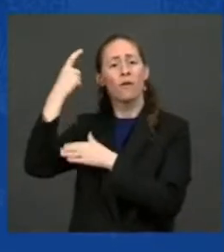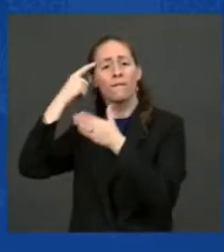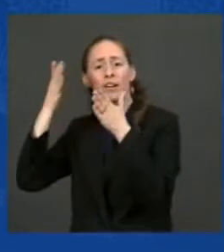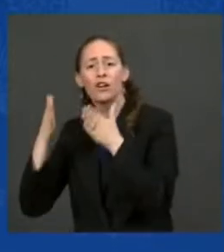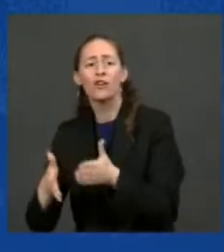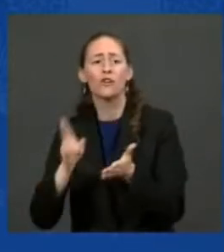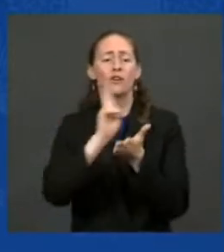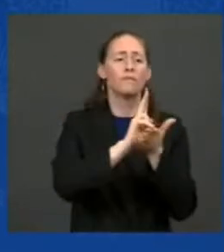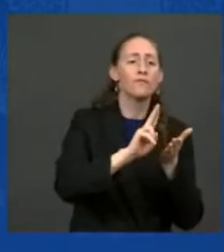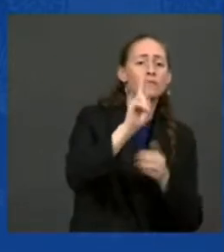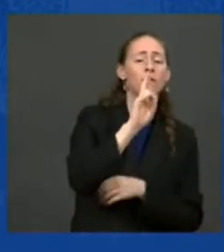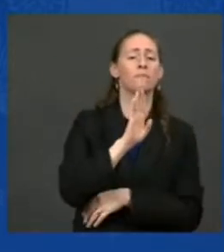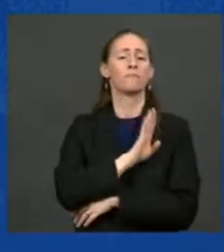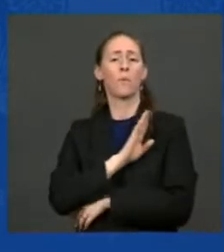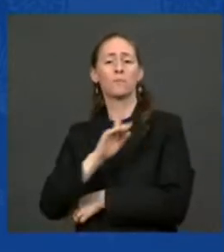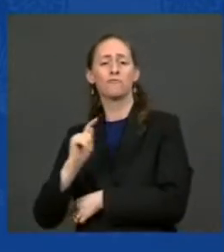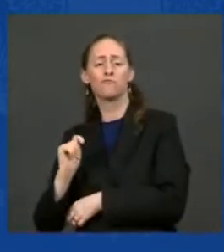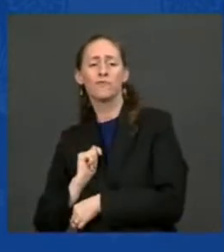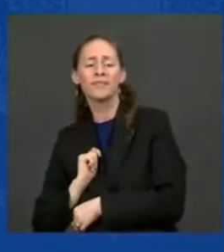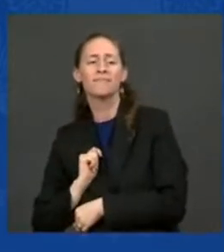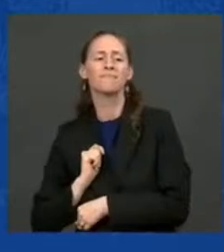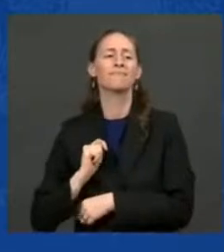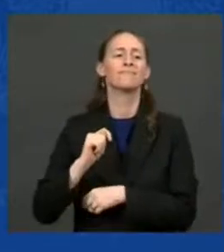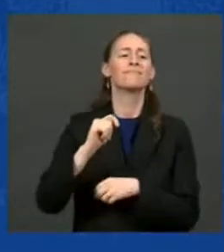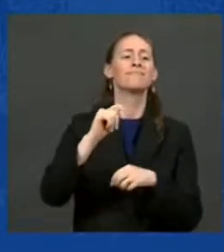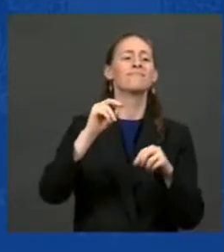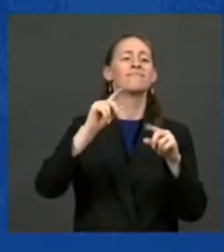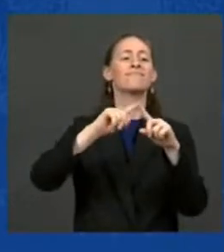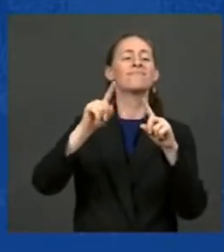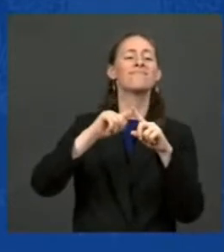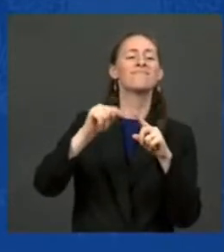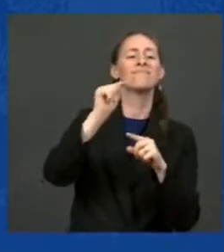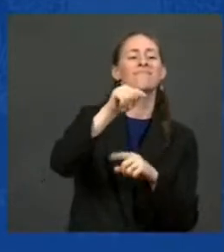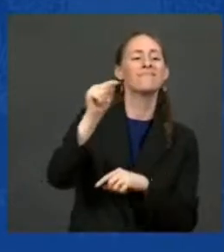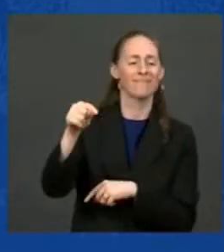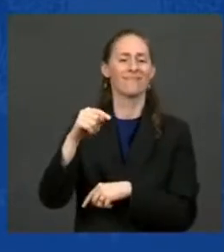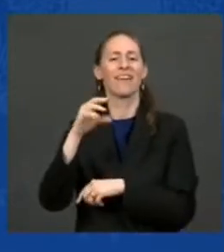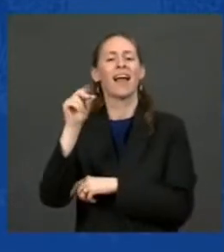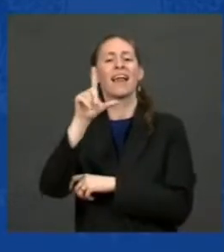I want Lee Reynolds, who's done a tremendous job for over a year pulling this all together.